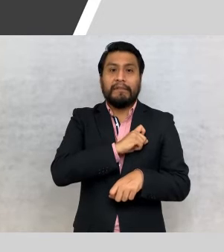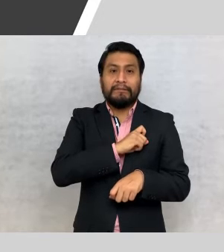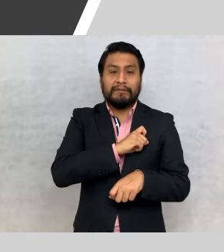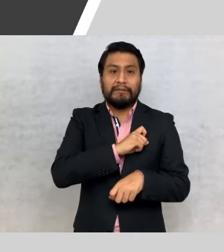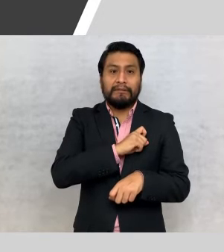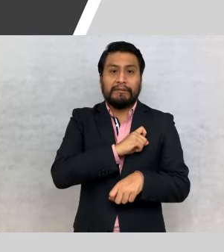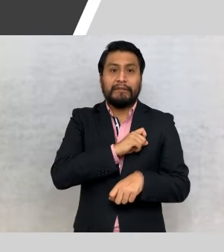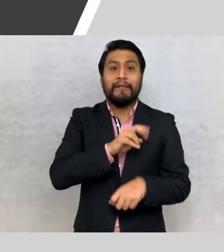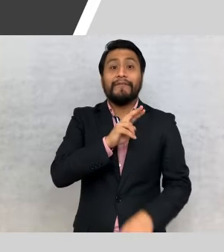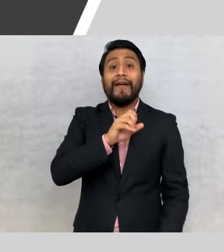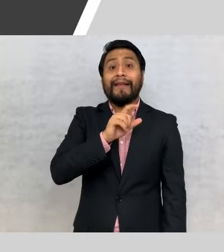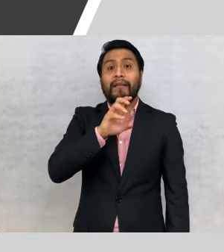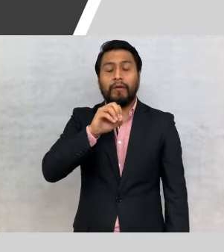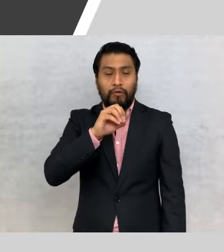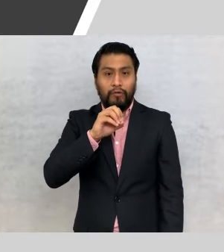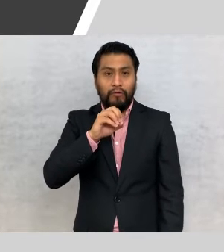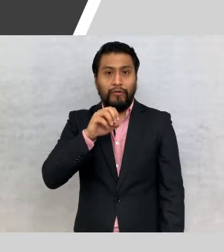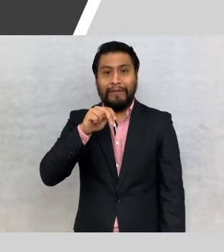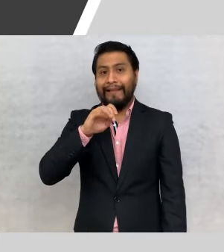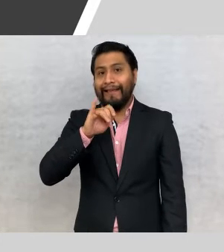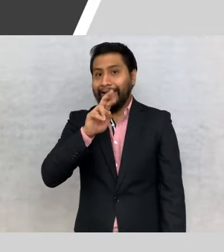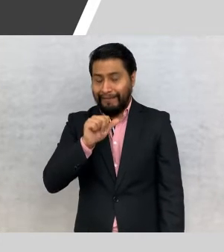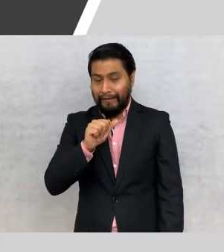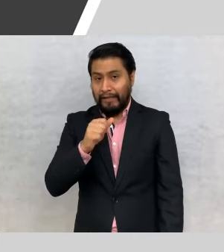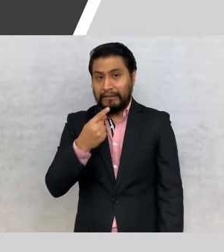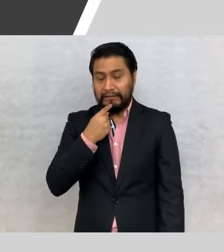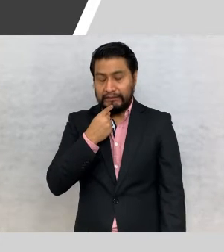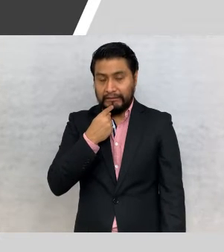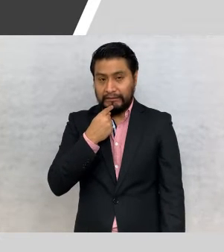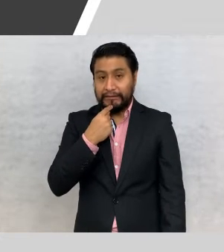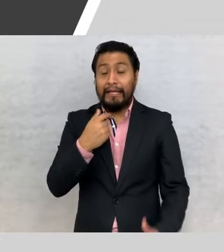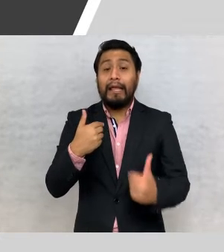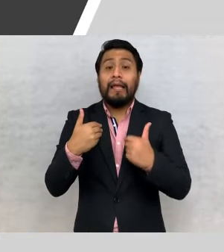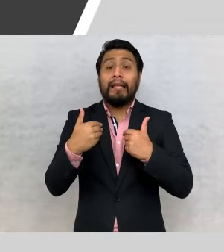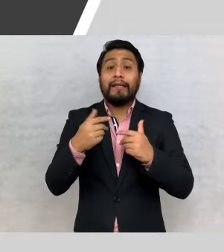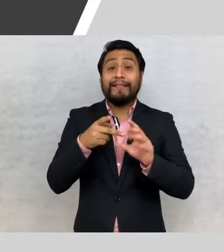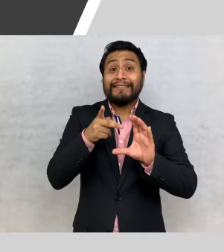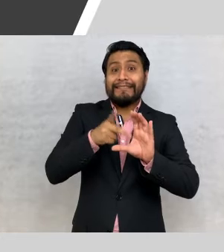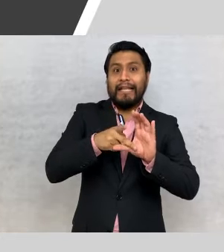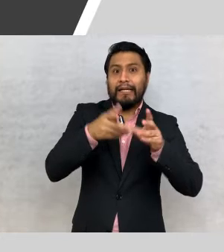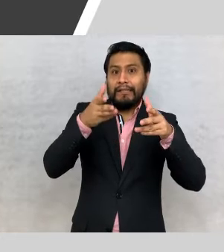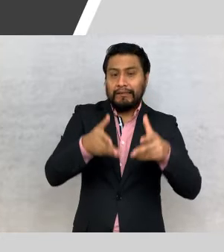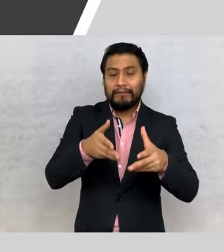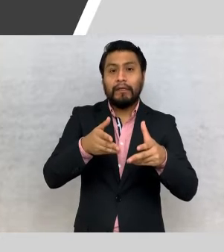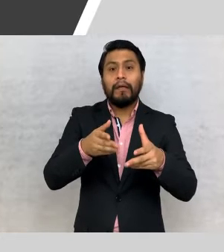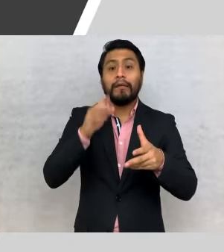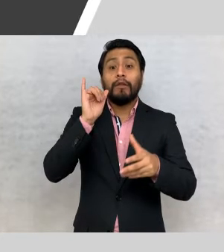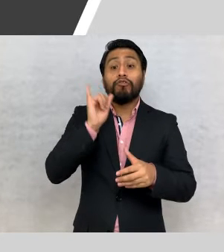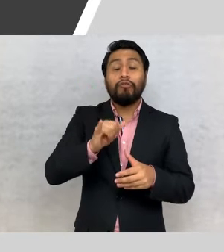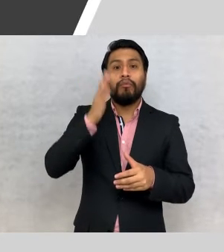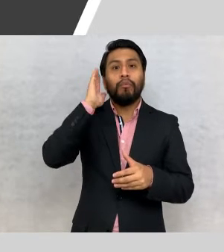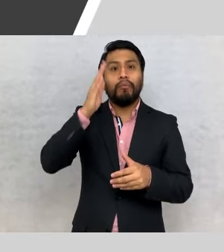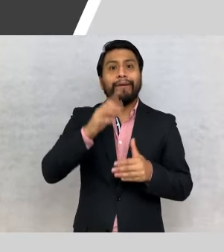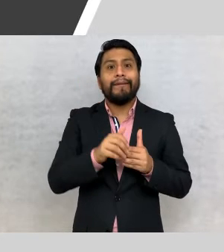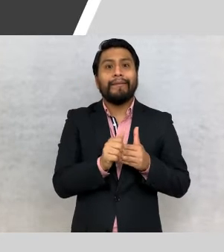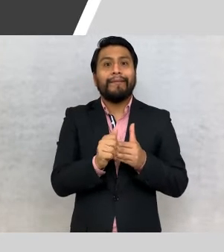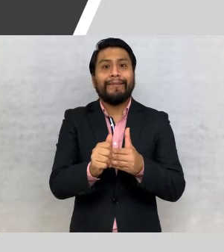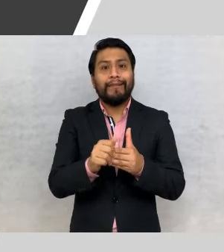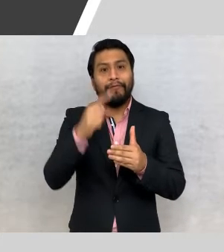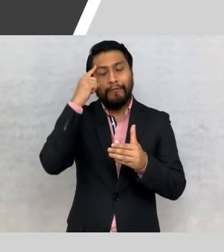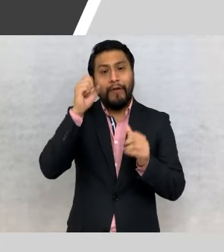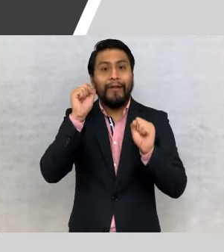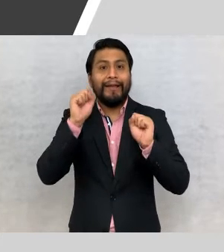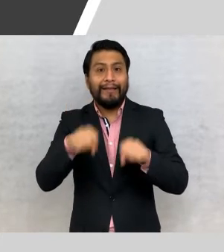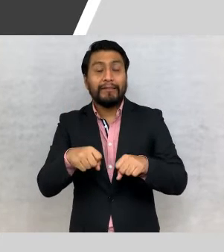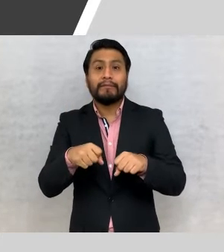Vallejo referred to it, genes that would lead him to become a